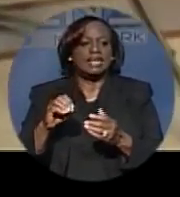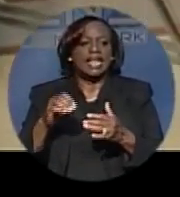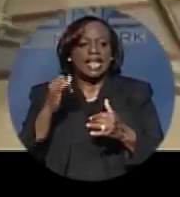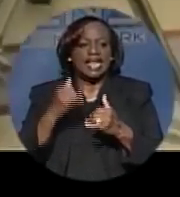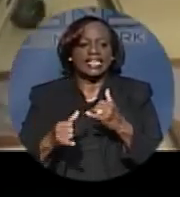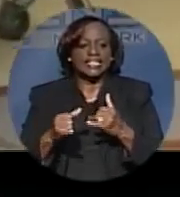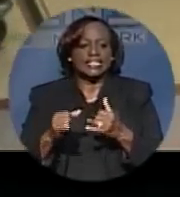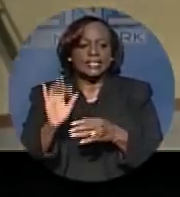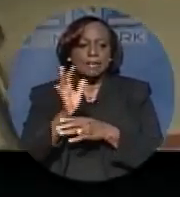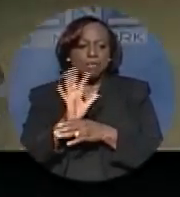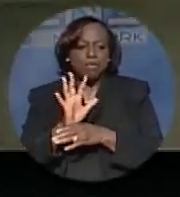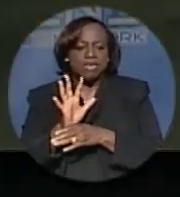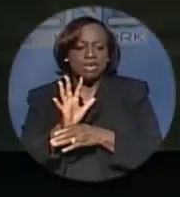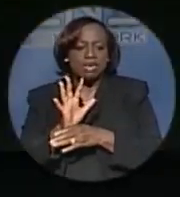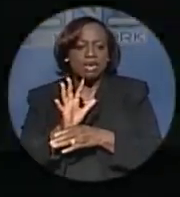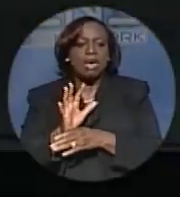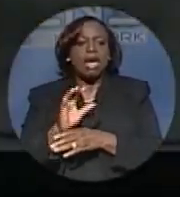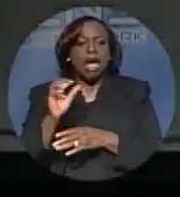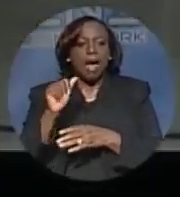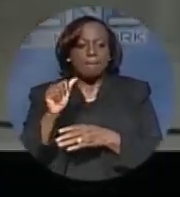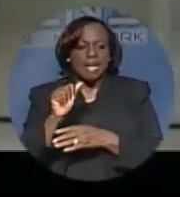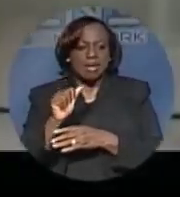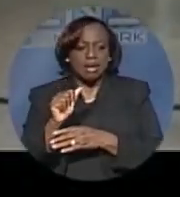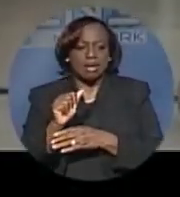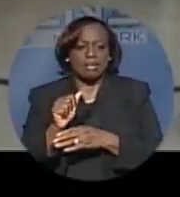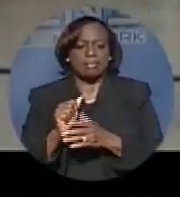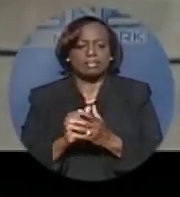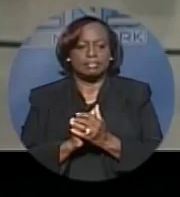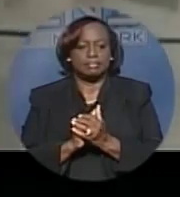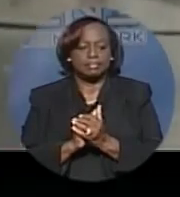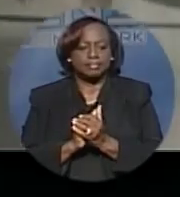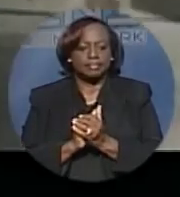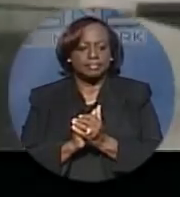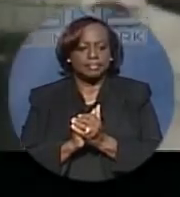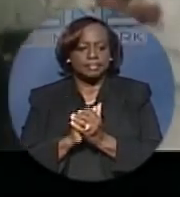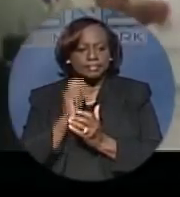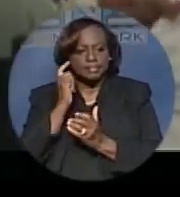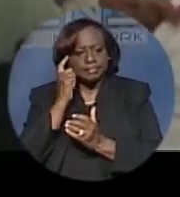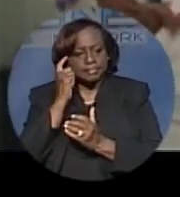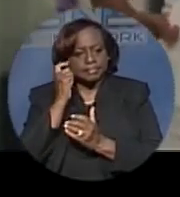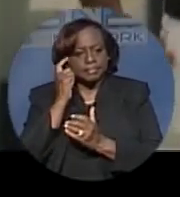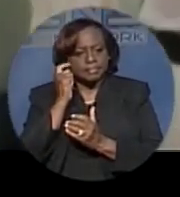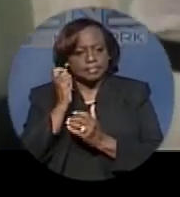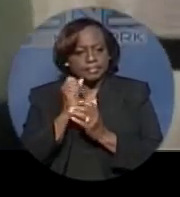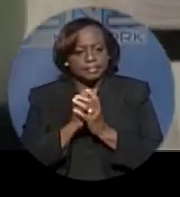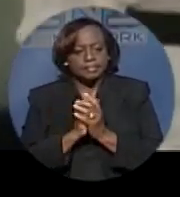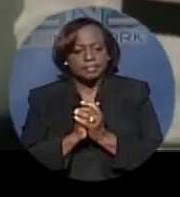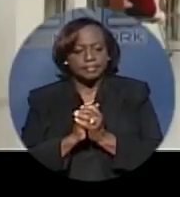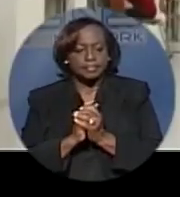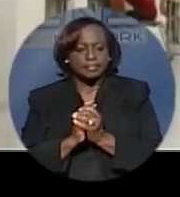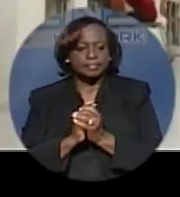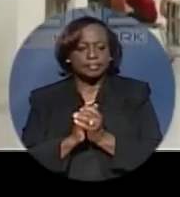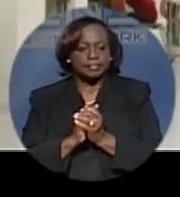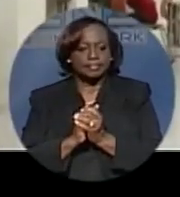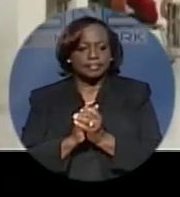Ameriqua, a dramedy with Bobby Kennedy Jr. III.